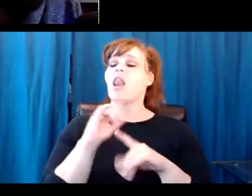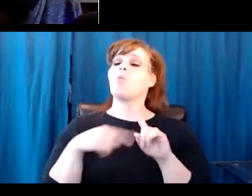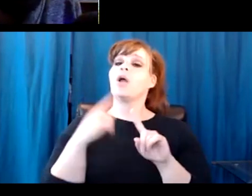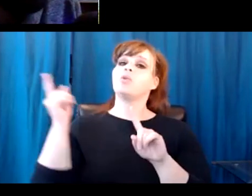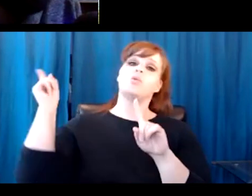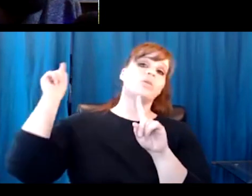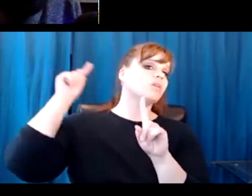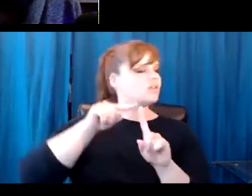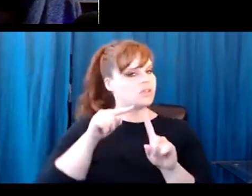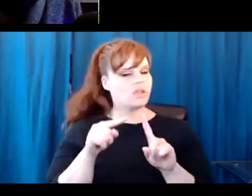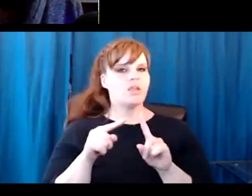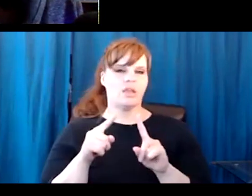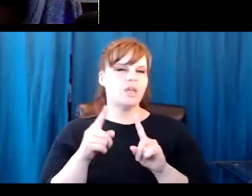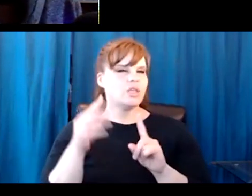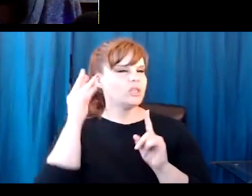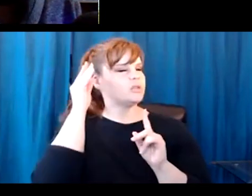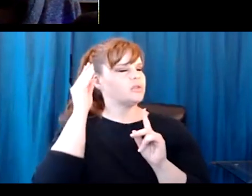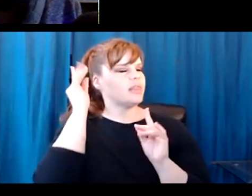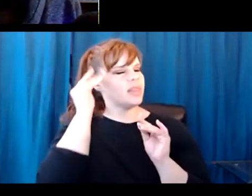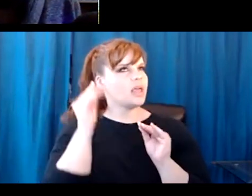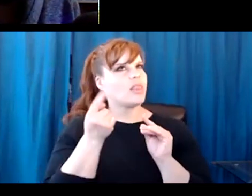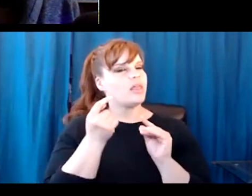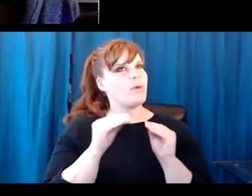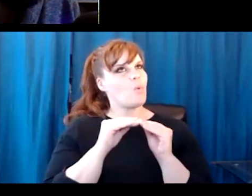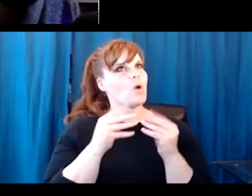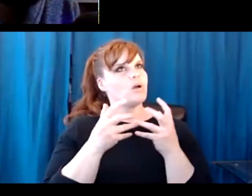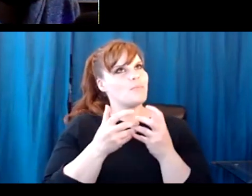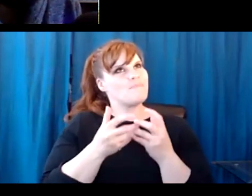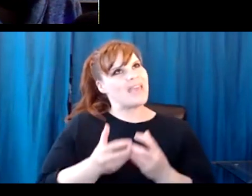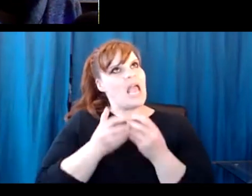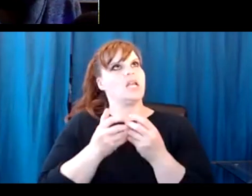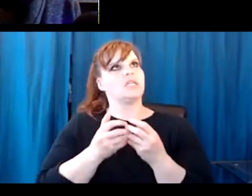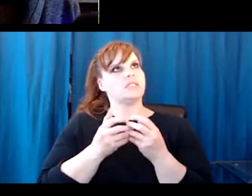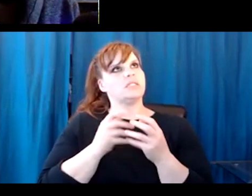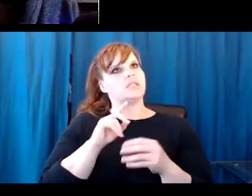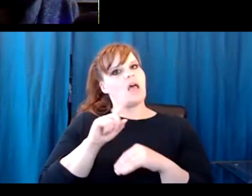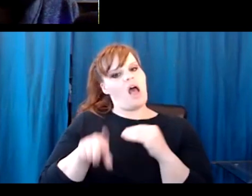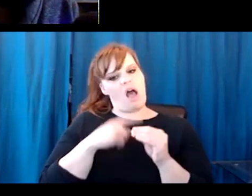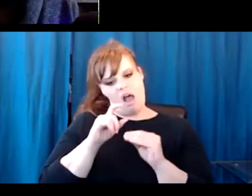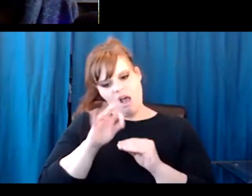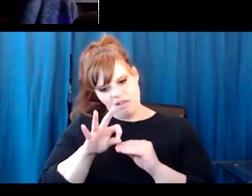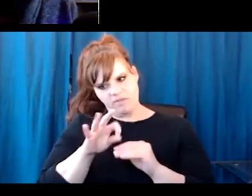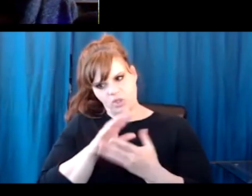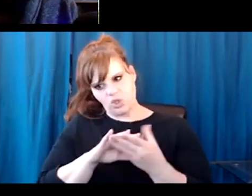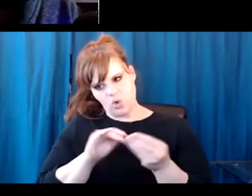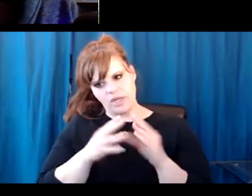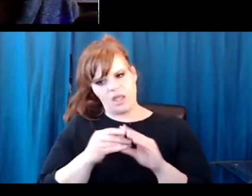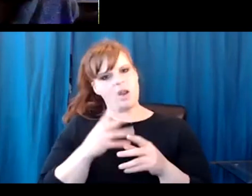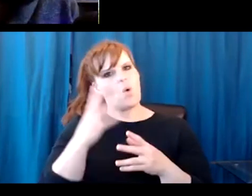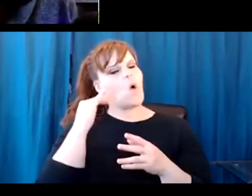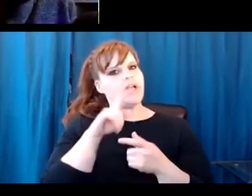that'll start you thinking more mechanically about storytelling and about why certain things work for you and why certain things don't work for